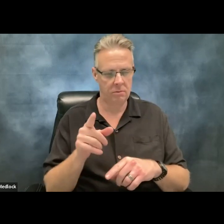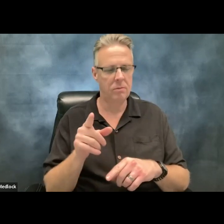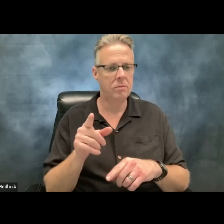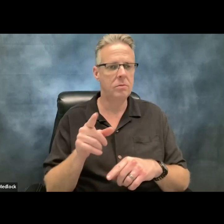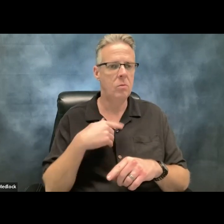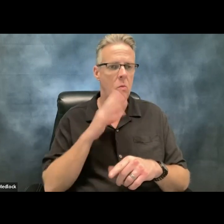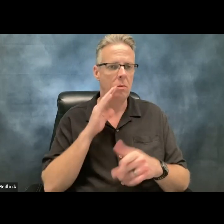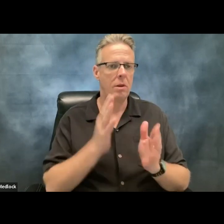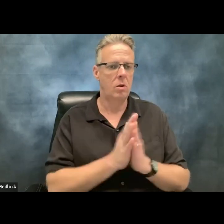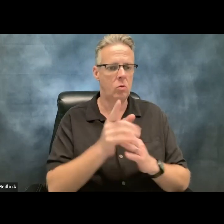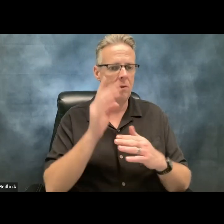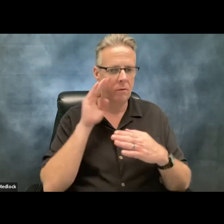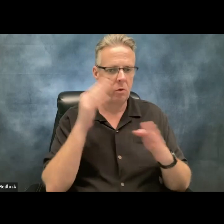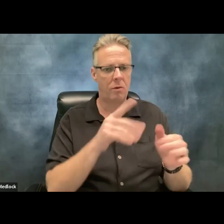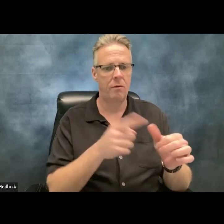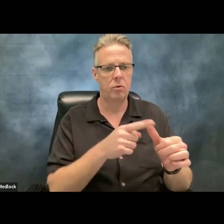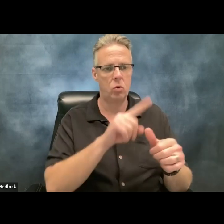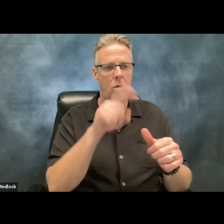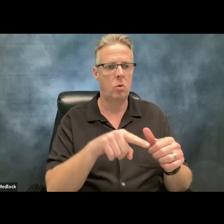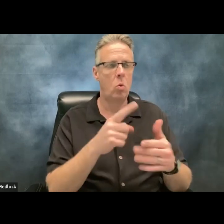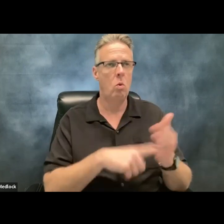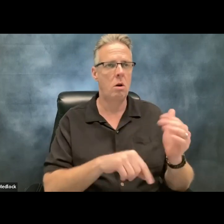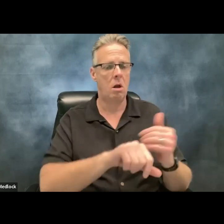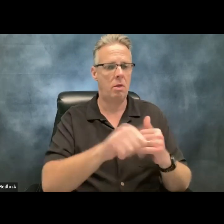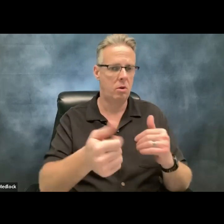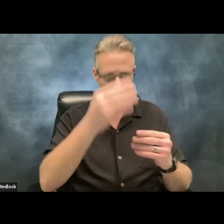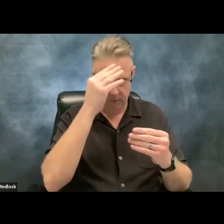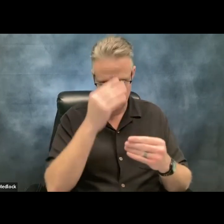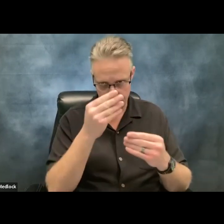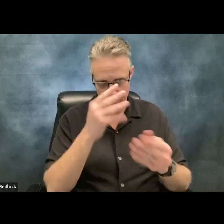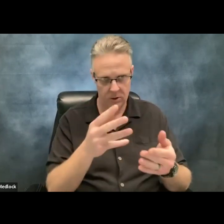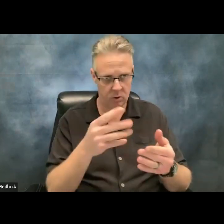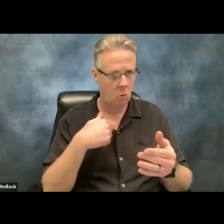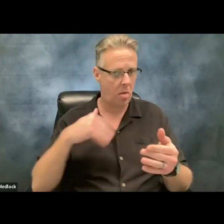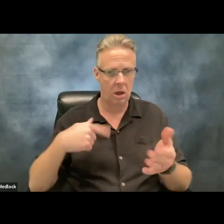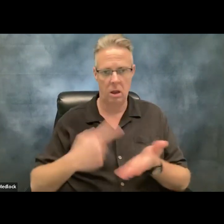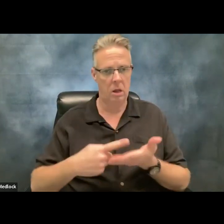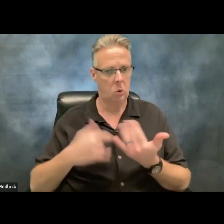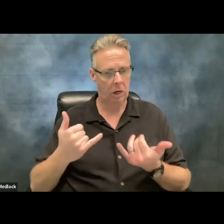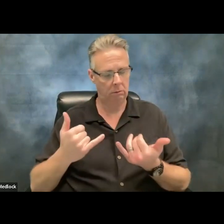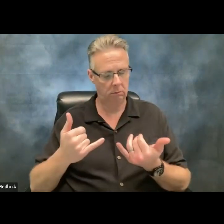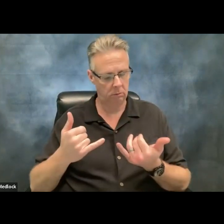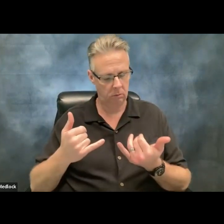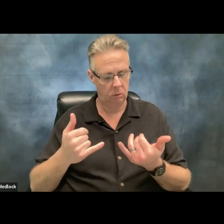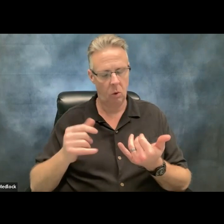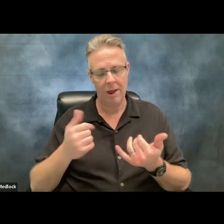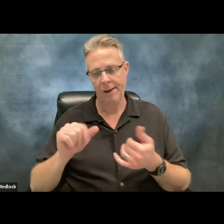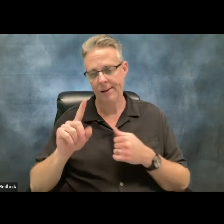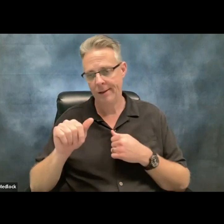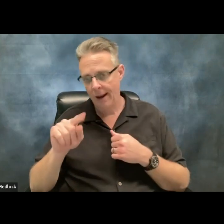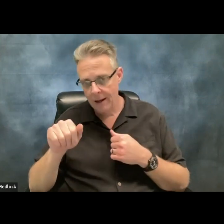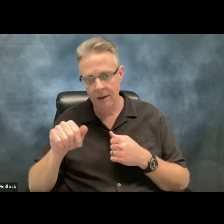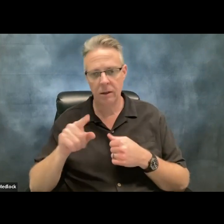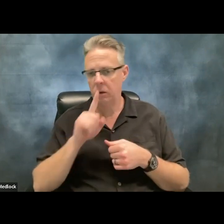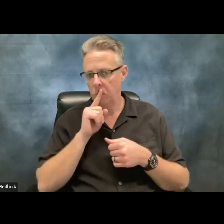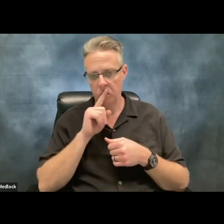So we'll ask you to focus on that first question. What other information that we did not yet discuss today, or data